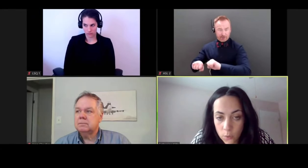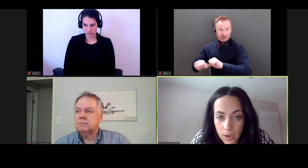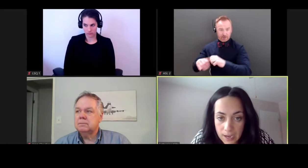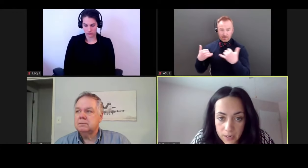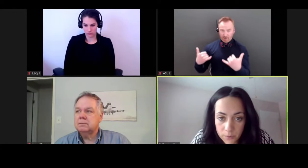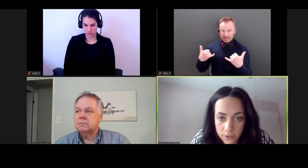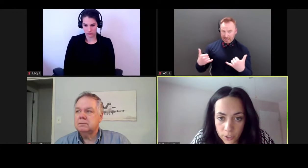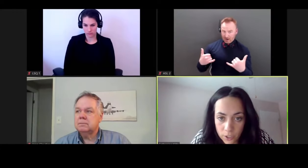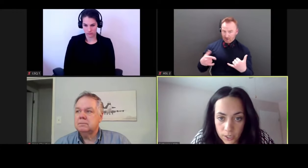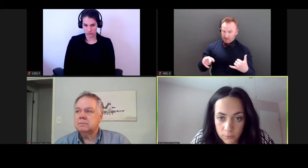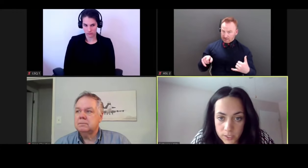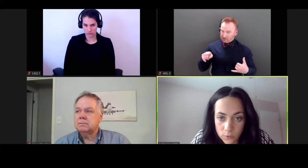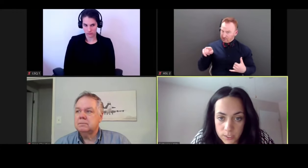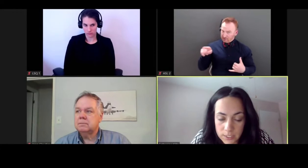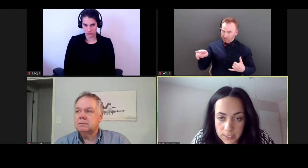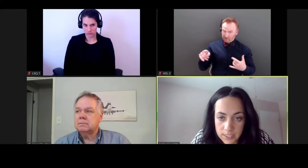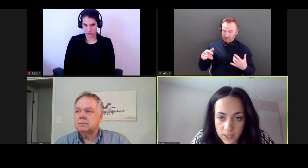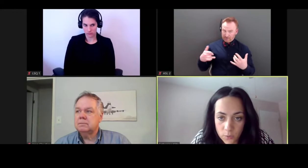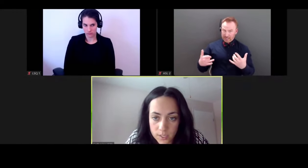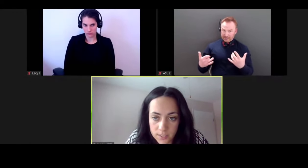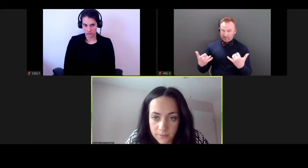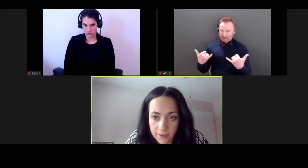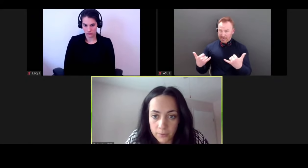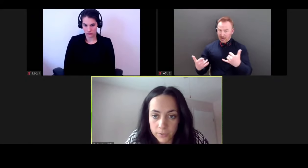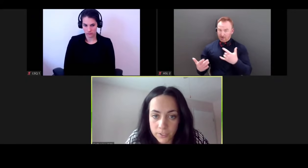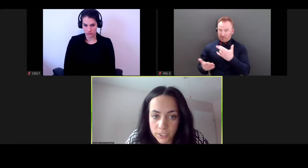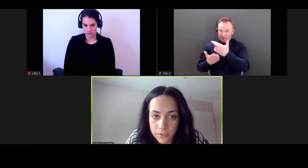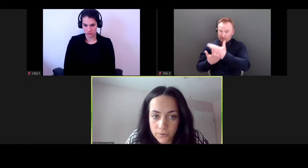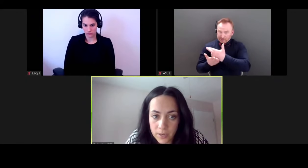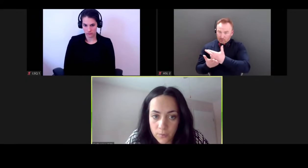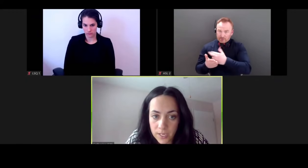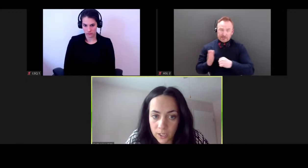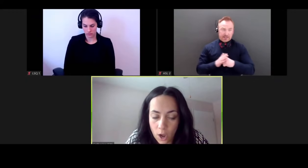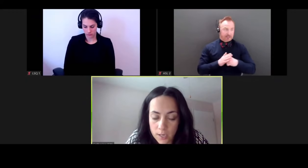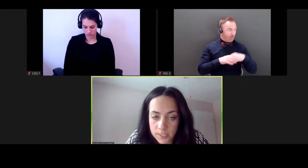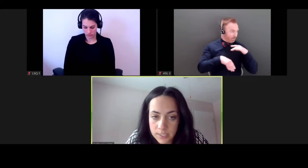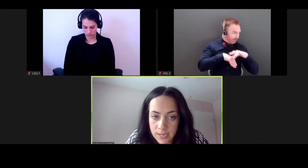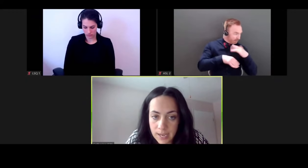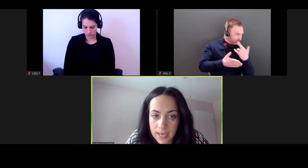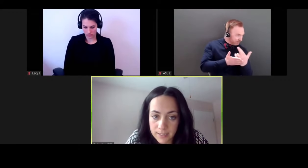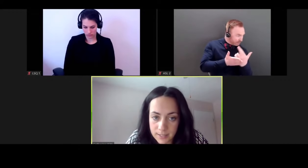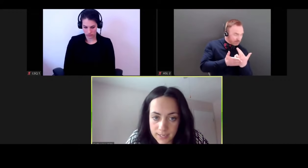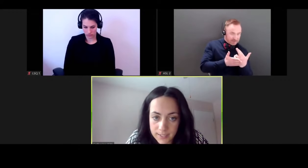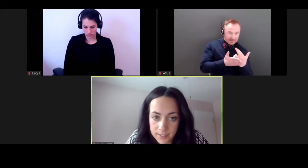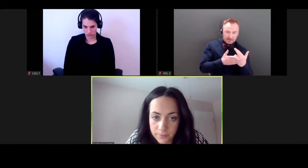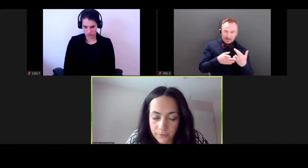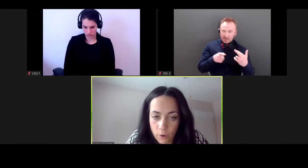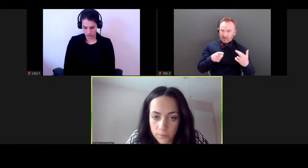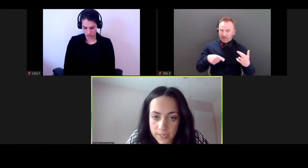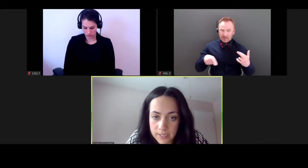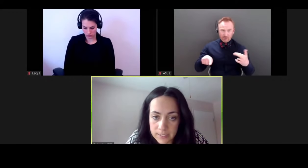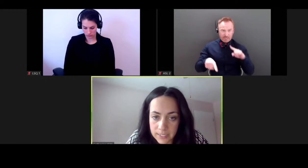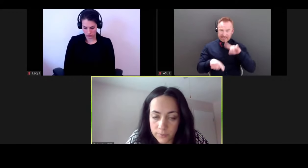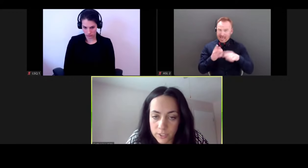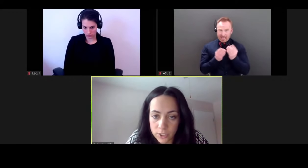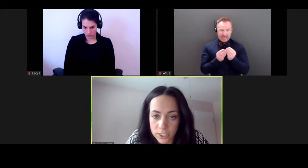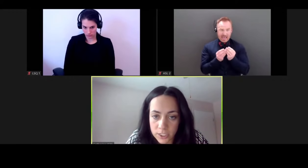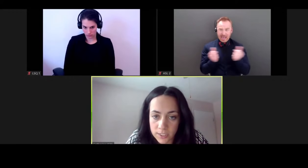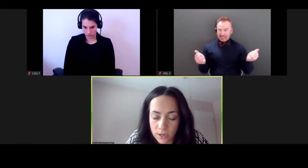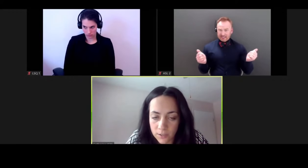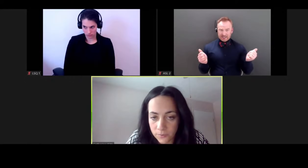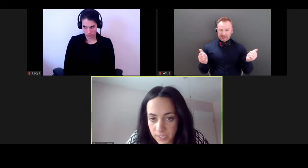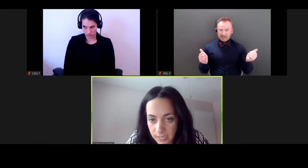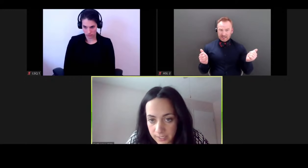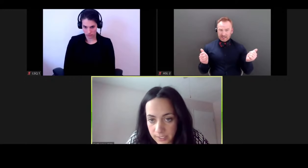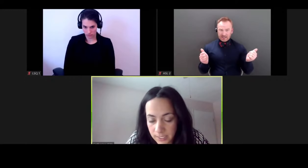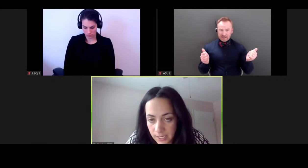no way with your current resources and the ones available to you that we cannot end this before we see a resurgence